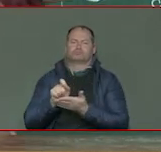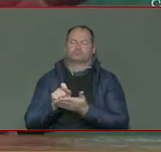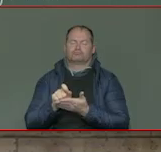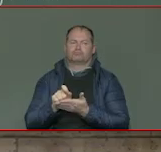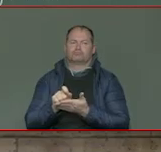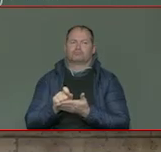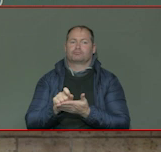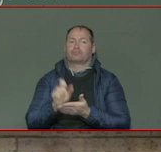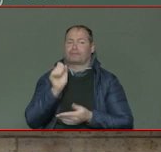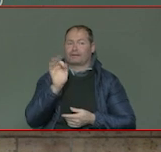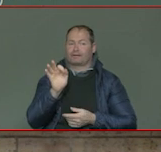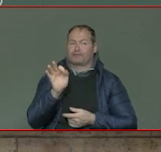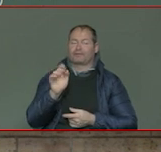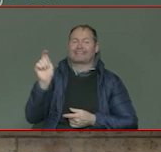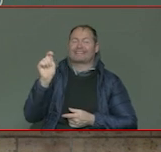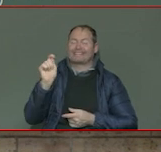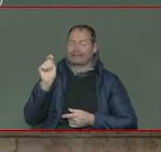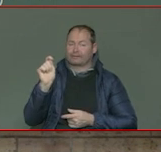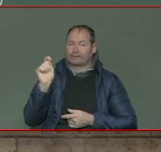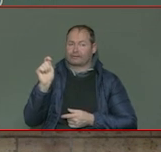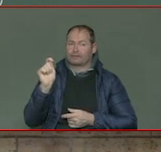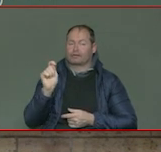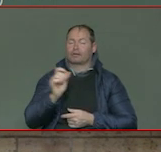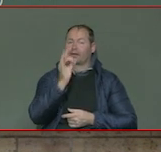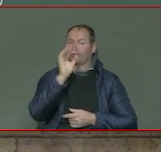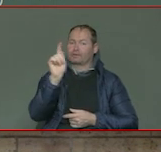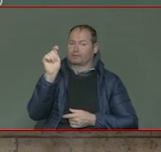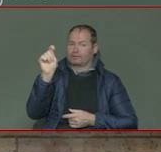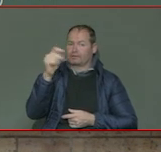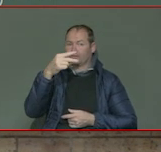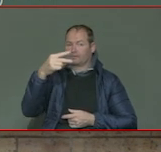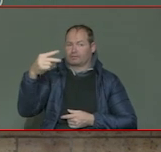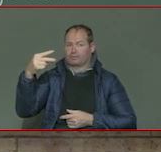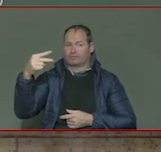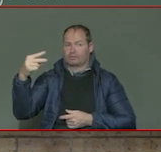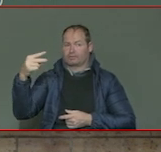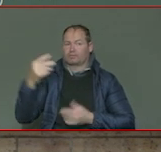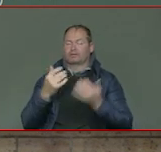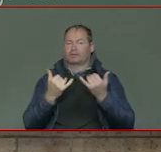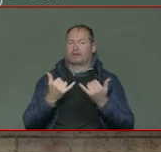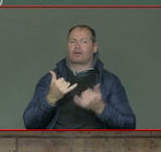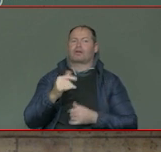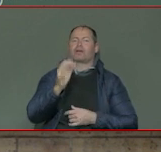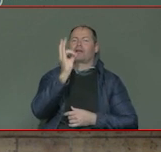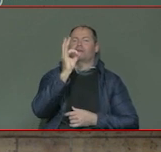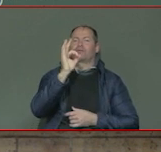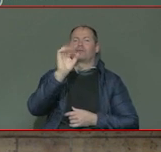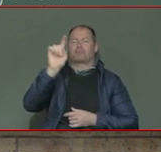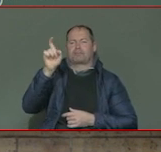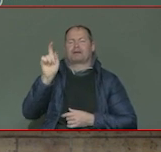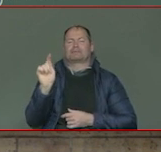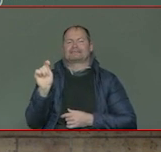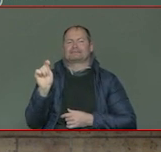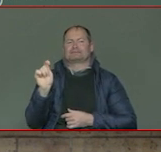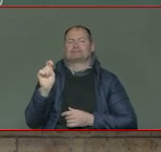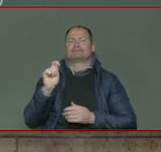the expression is in terms of t and ft is equal to the expression, then f prime t is the derivative of the